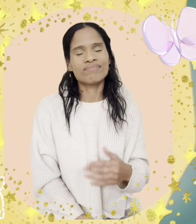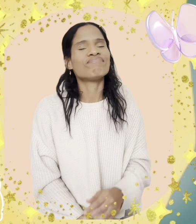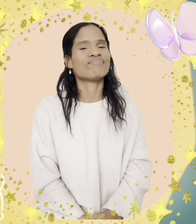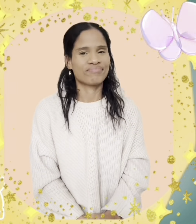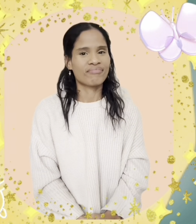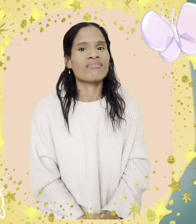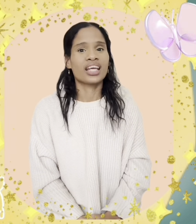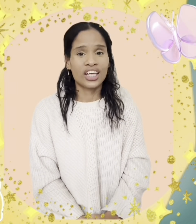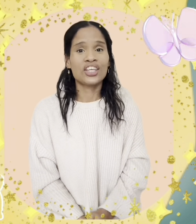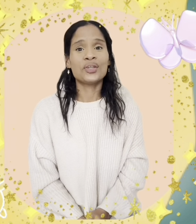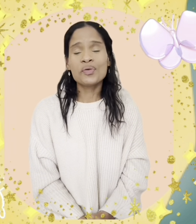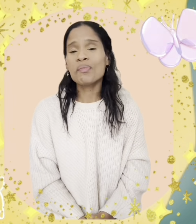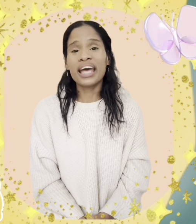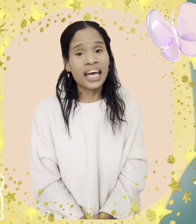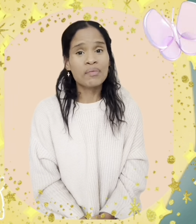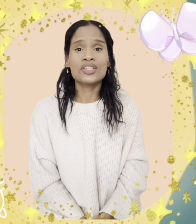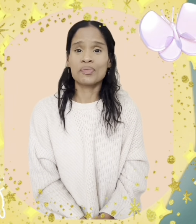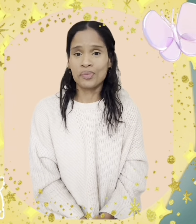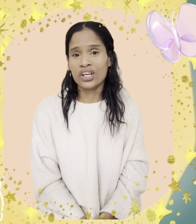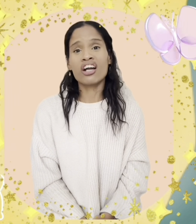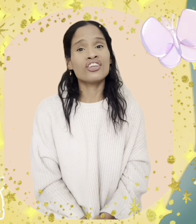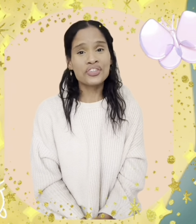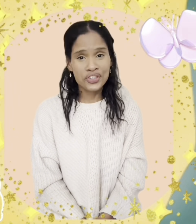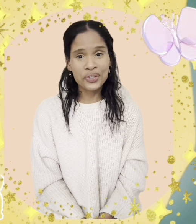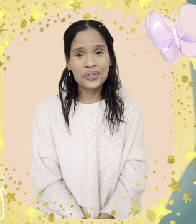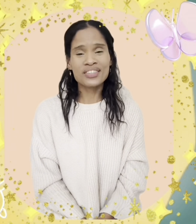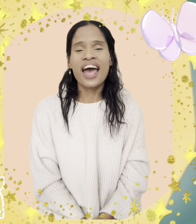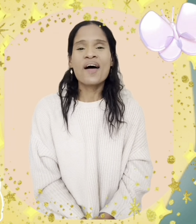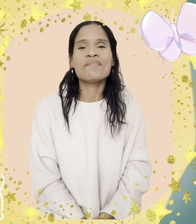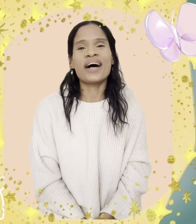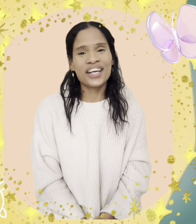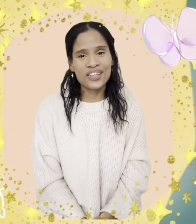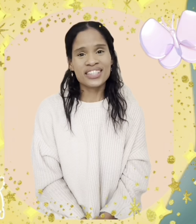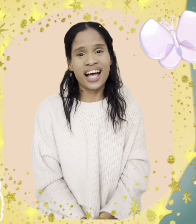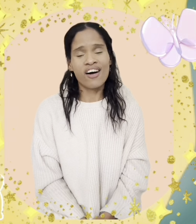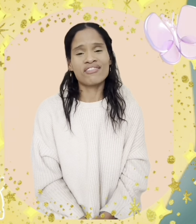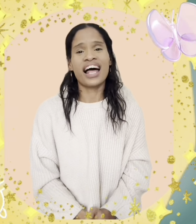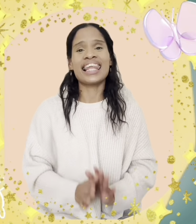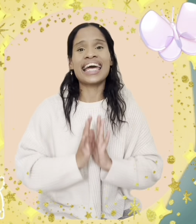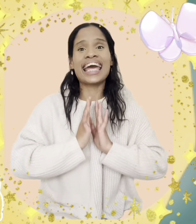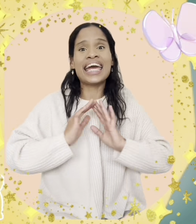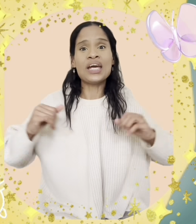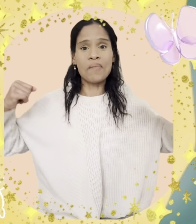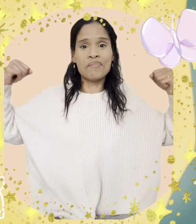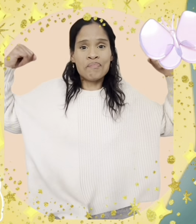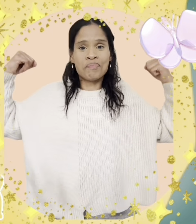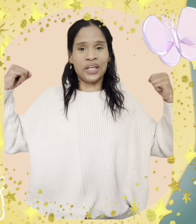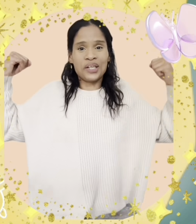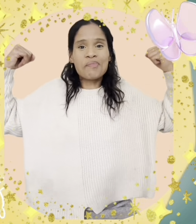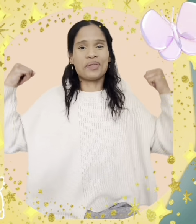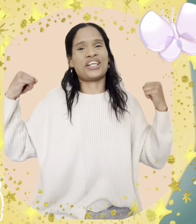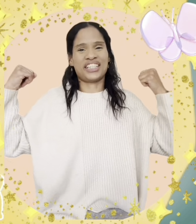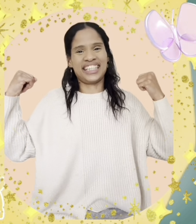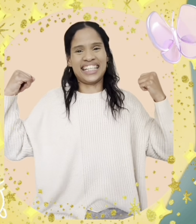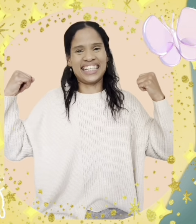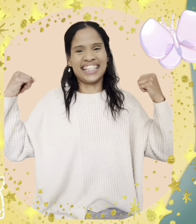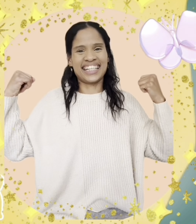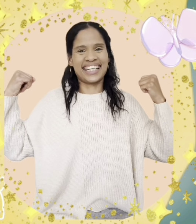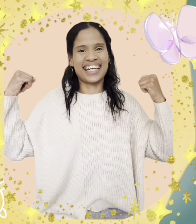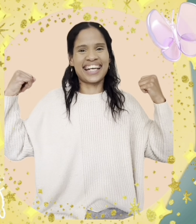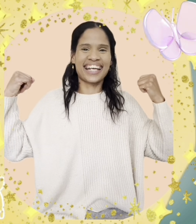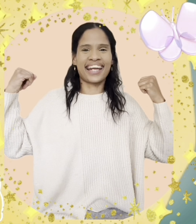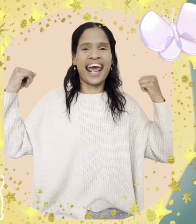try, you will be able to put on your shoes by yourself, like a big